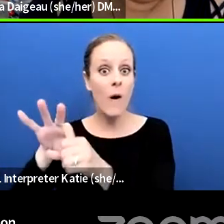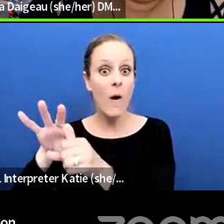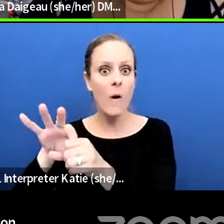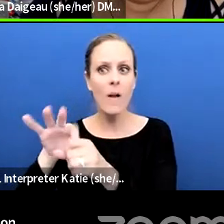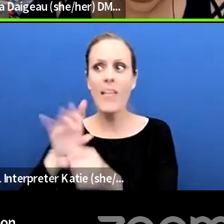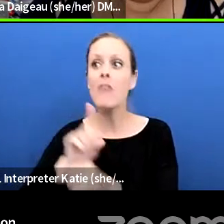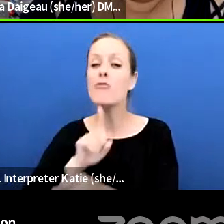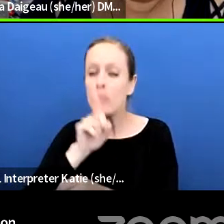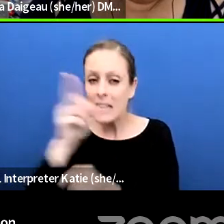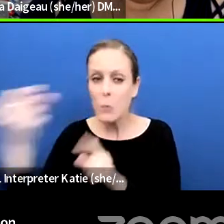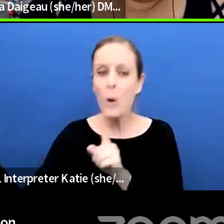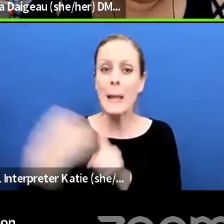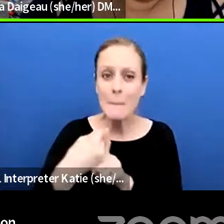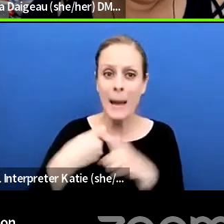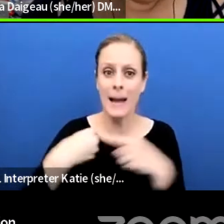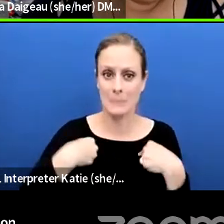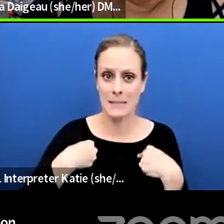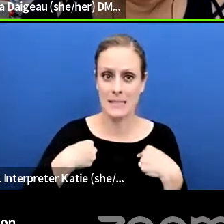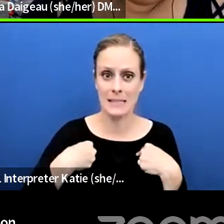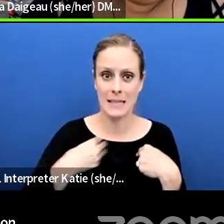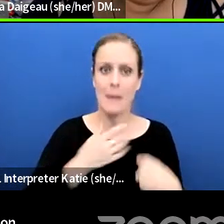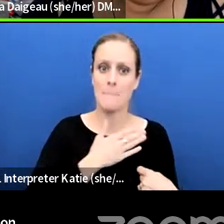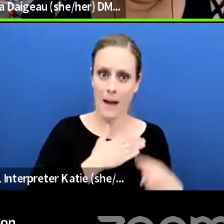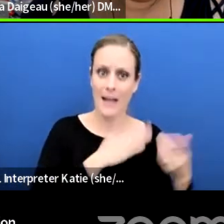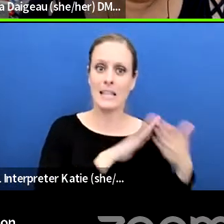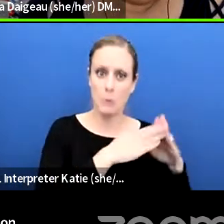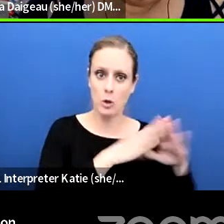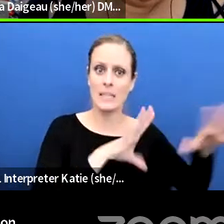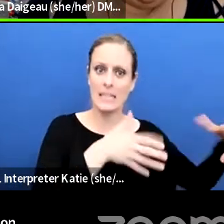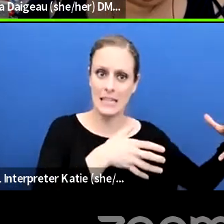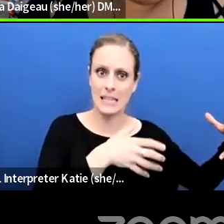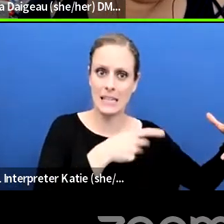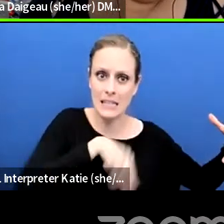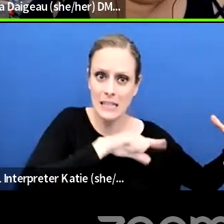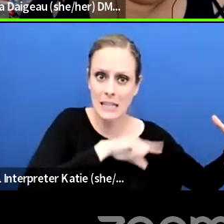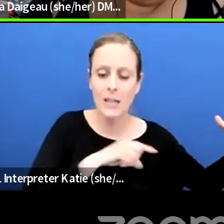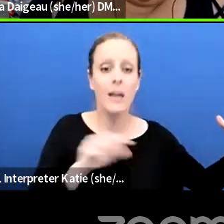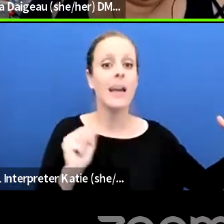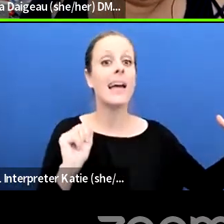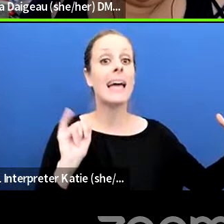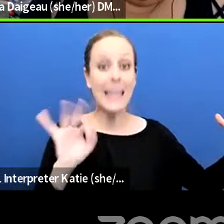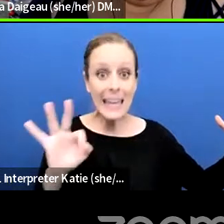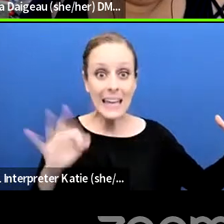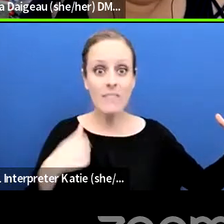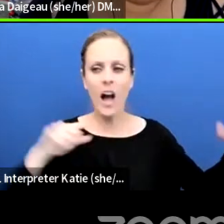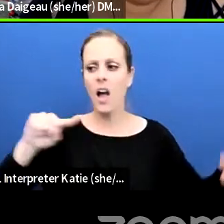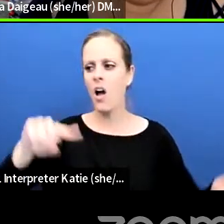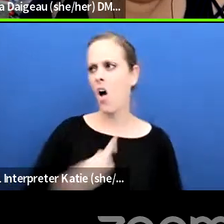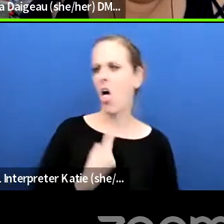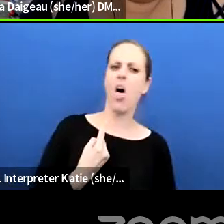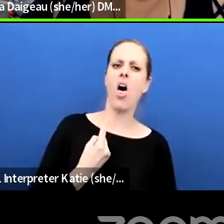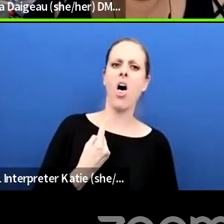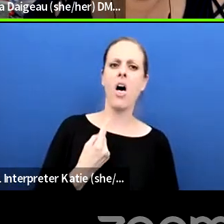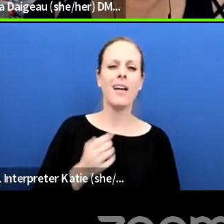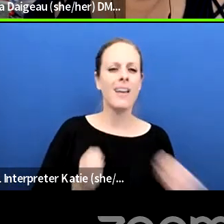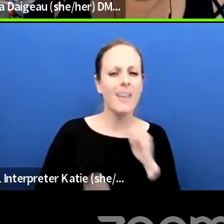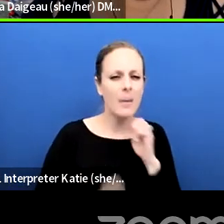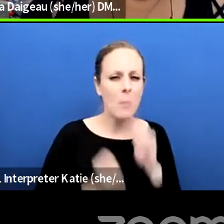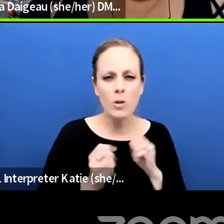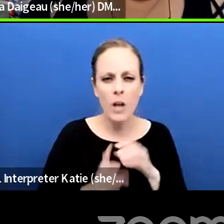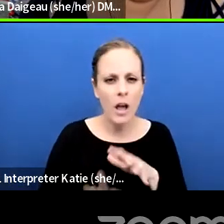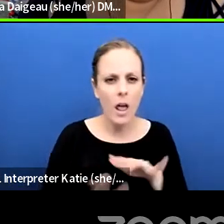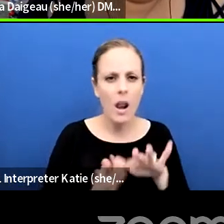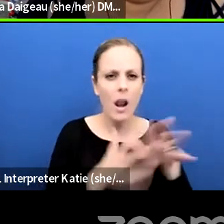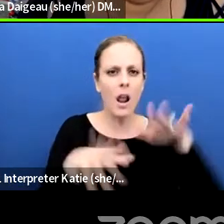personal ramifications for myself and my community. And if I take things personally, I'm not able to work with that